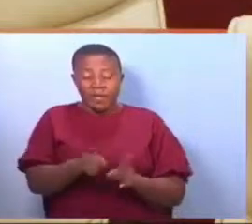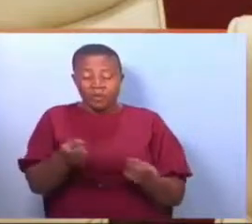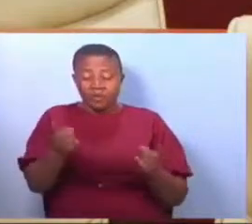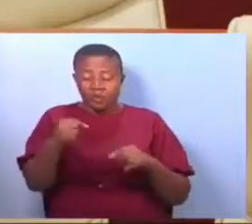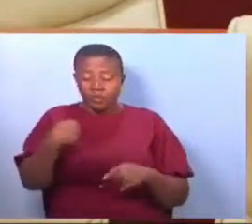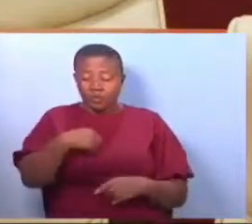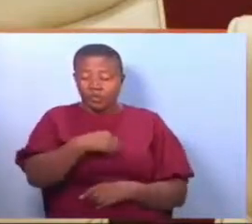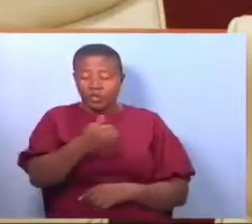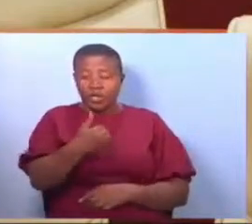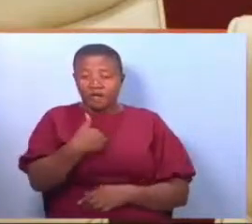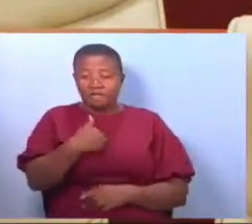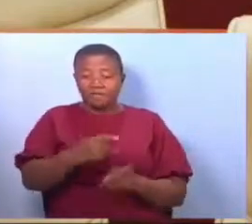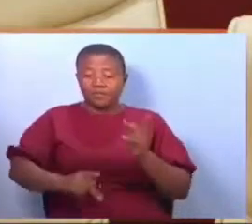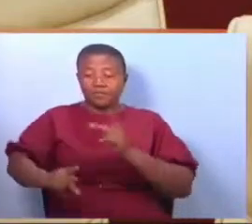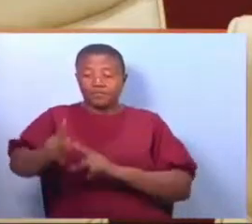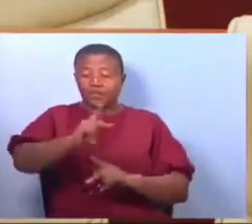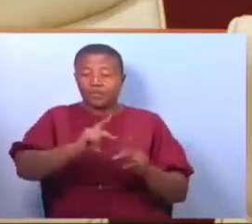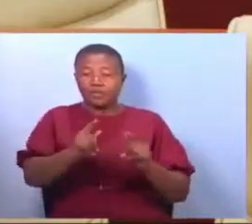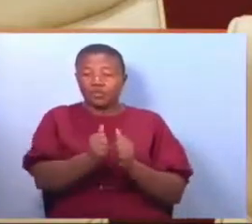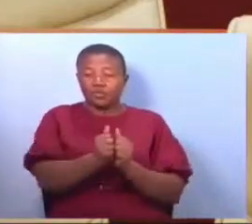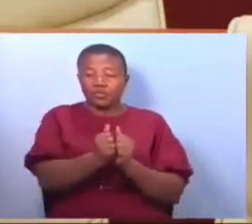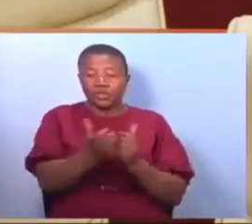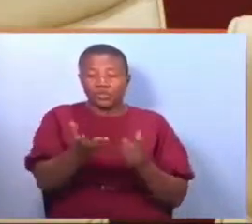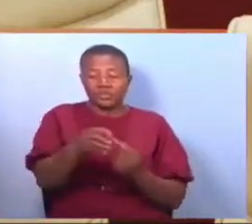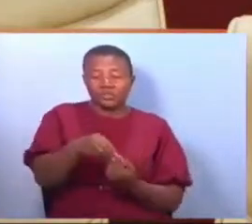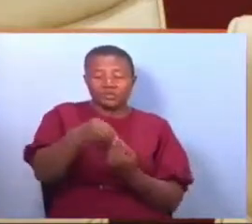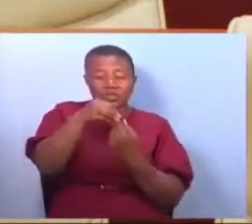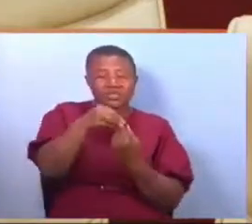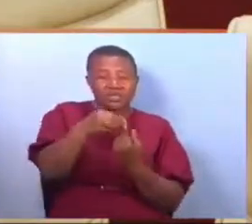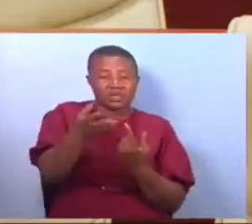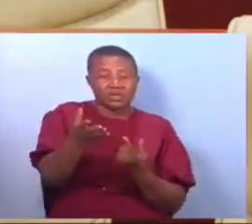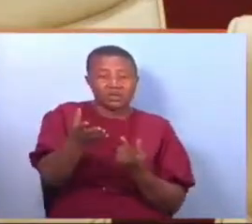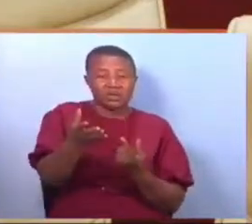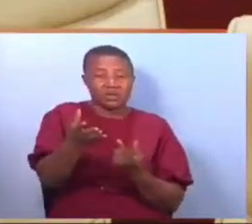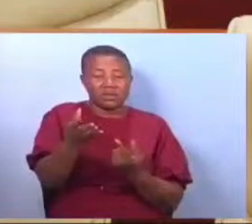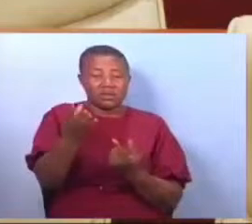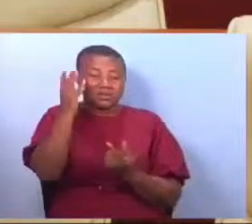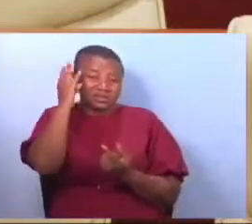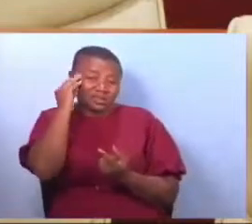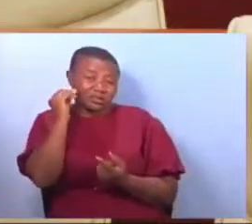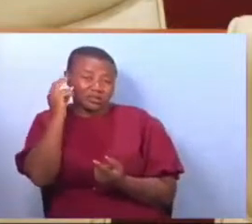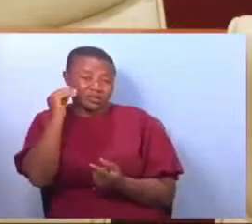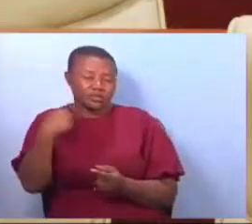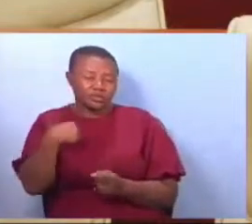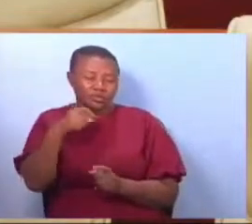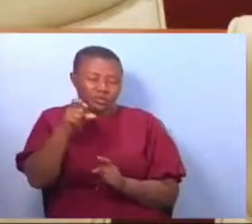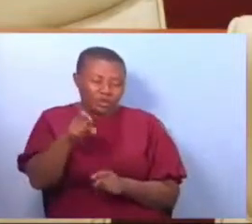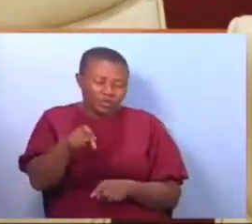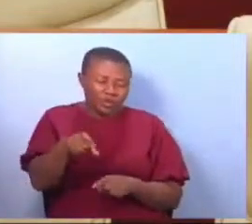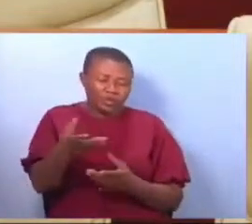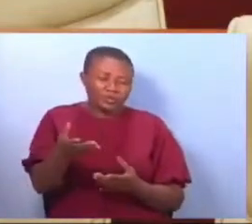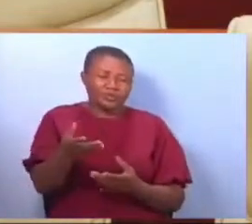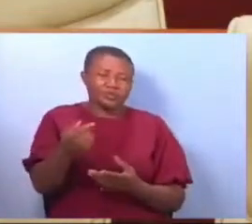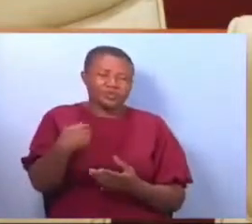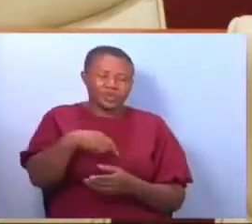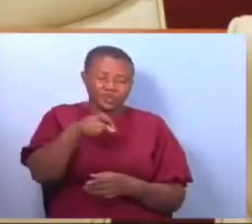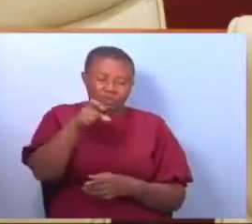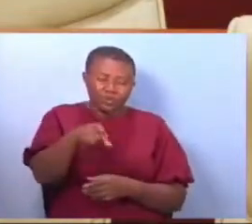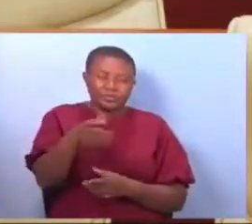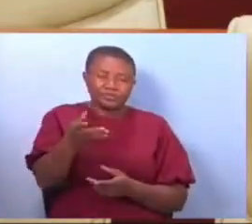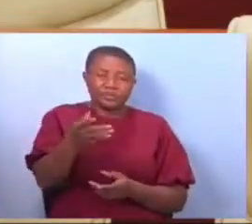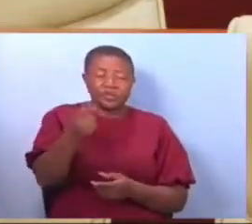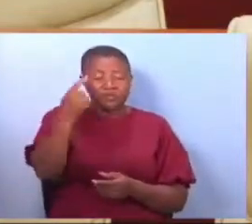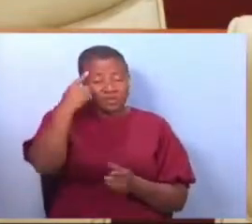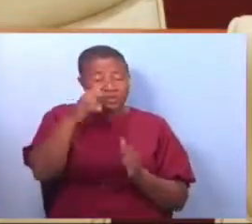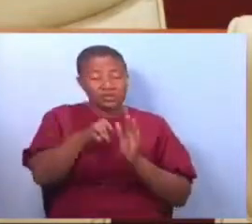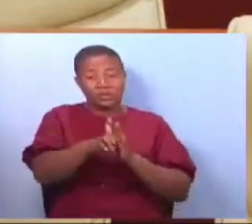with special expertise, especially like climate change, climate financing, areas where are so green, which we don't have so